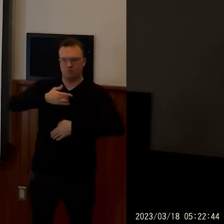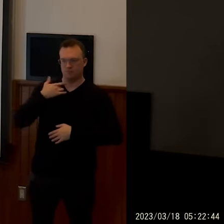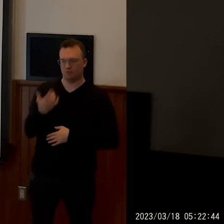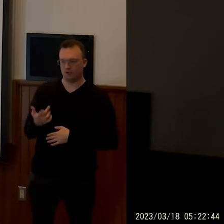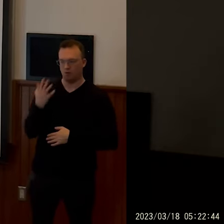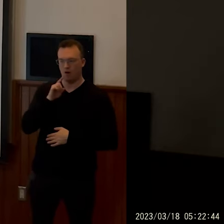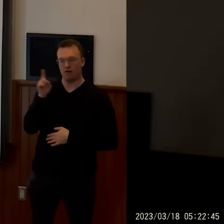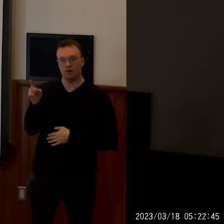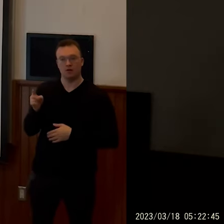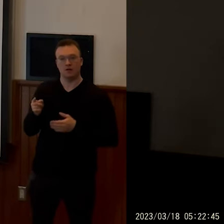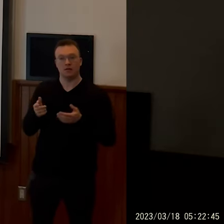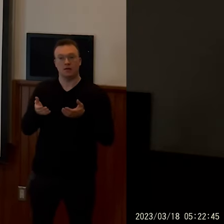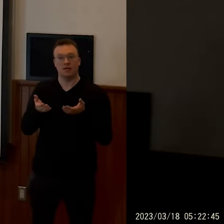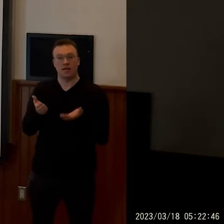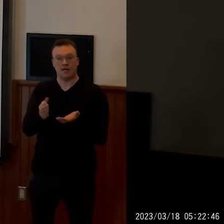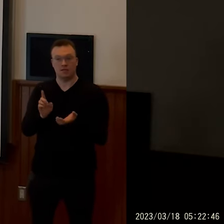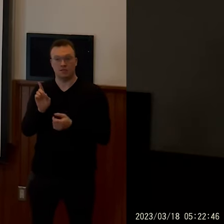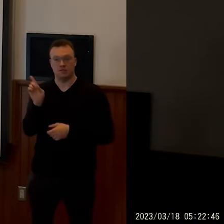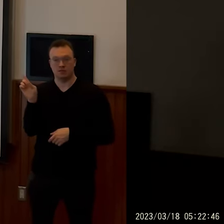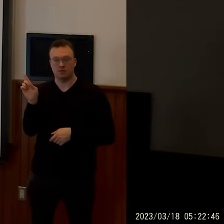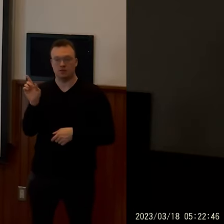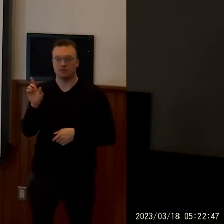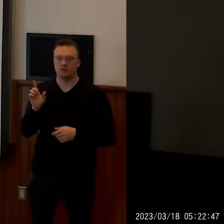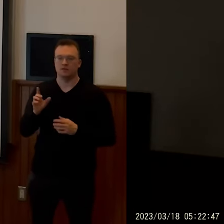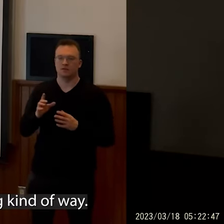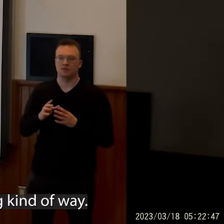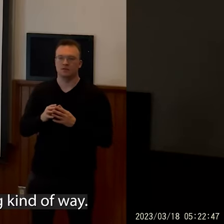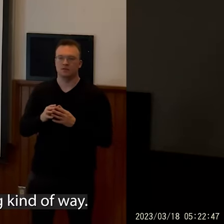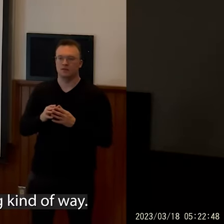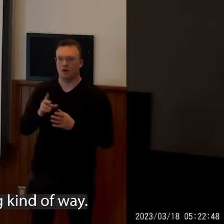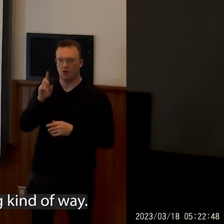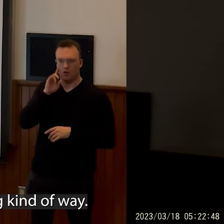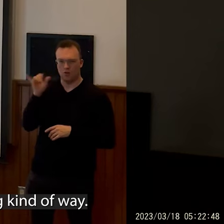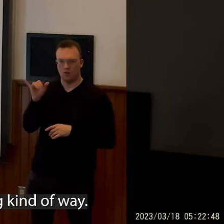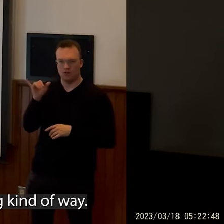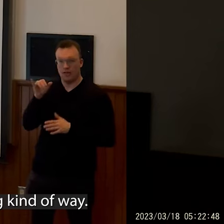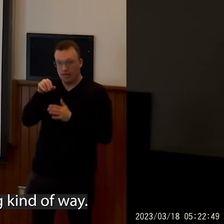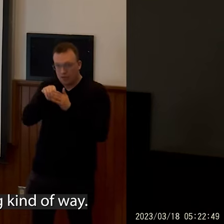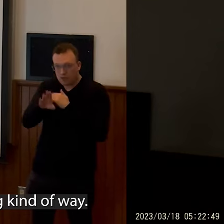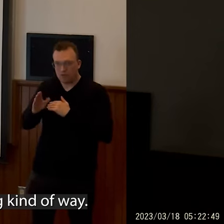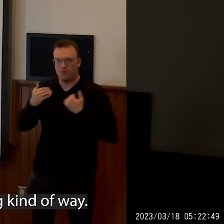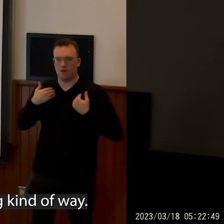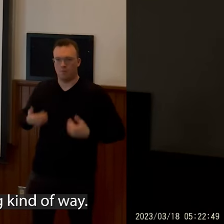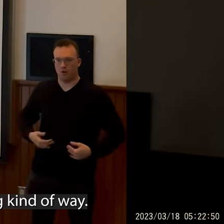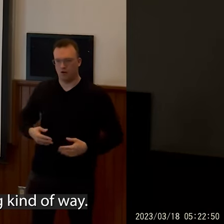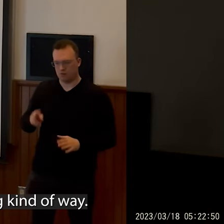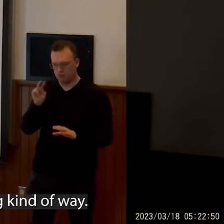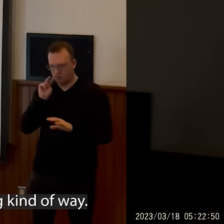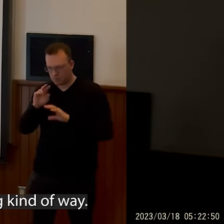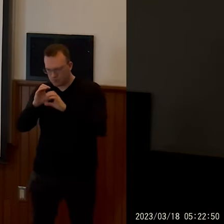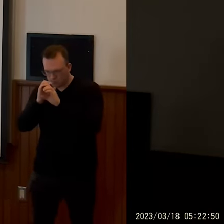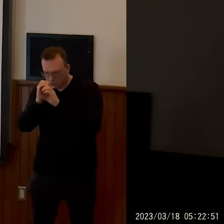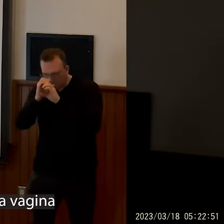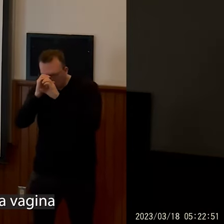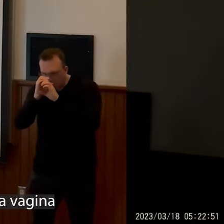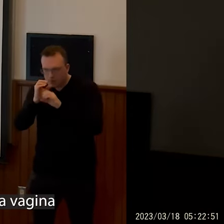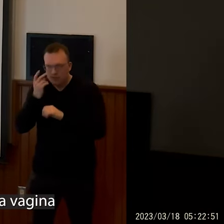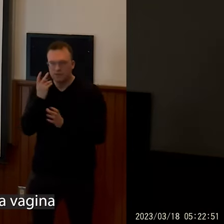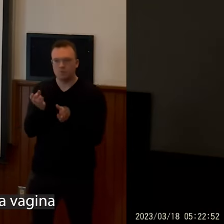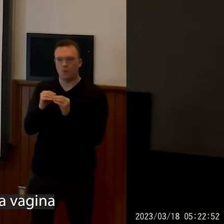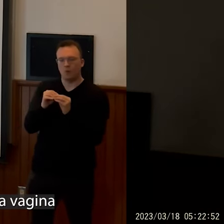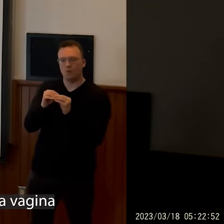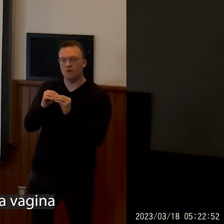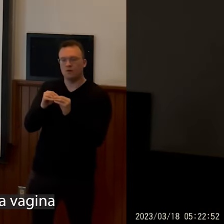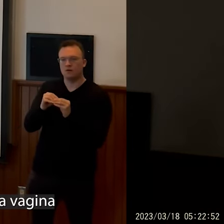because the anus almost looks into the body, in this interesting kind of way.